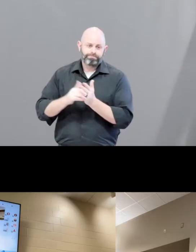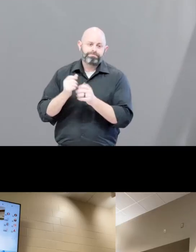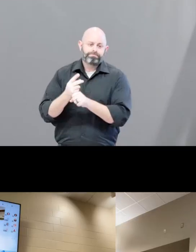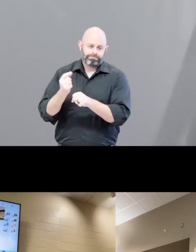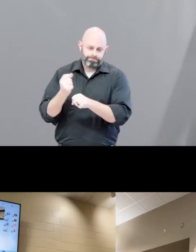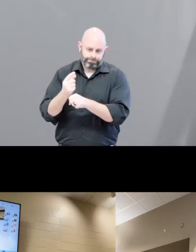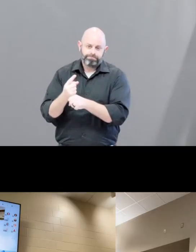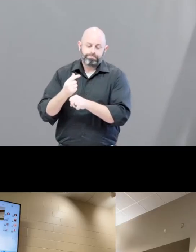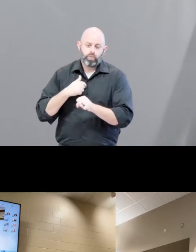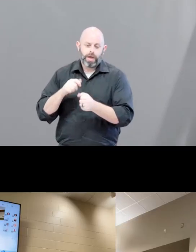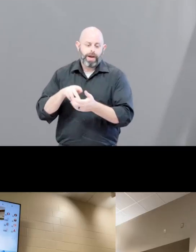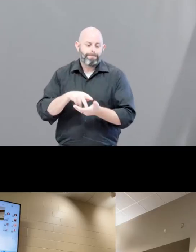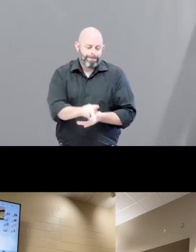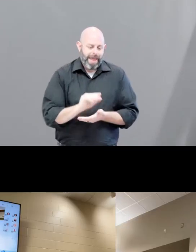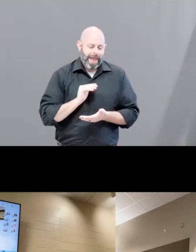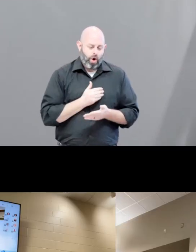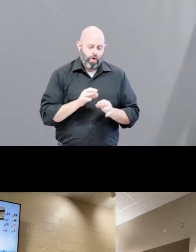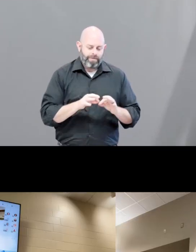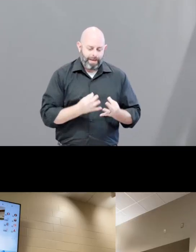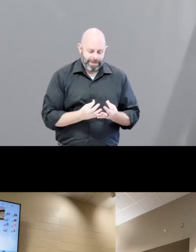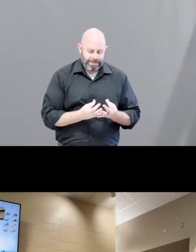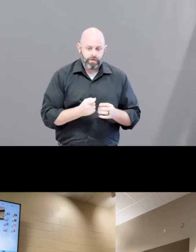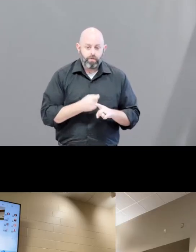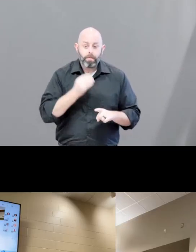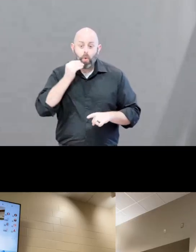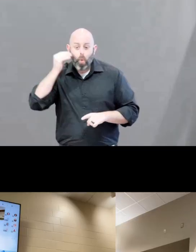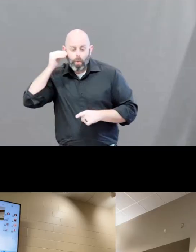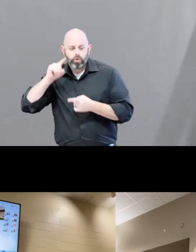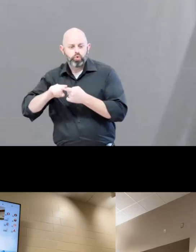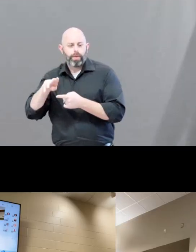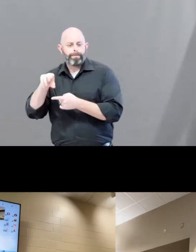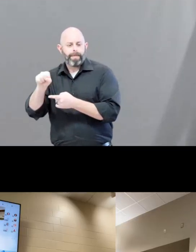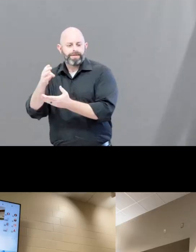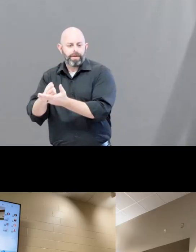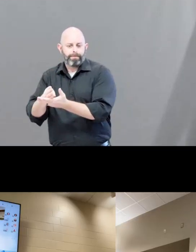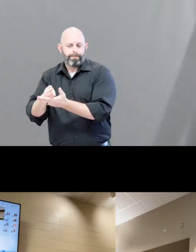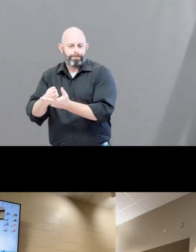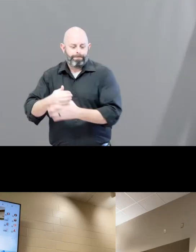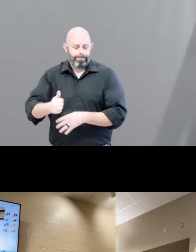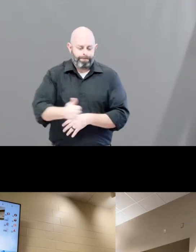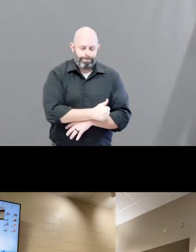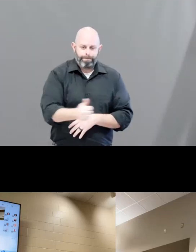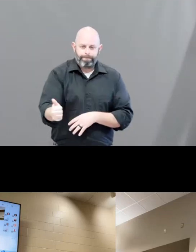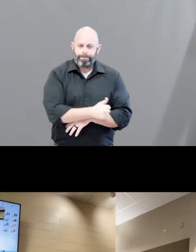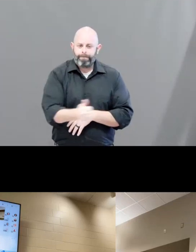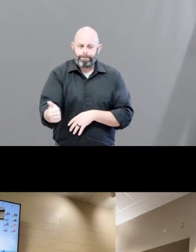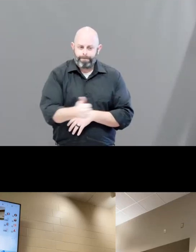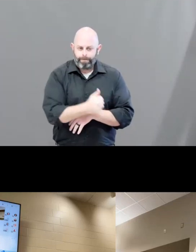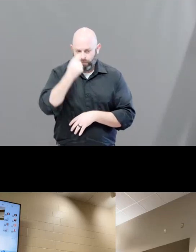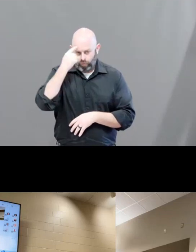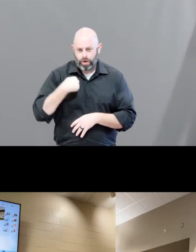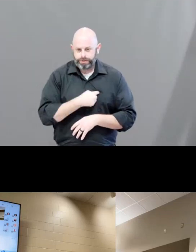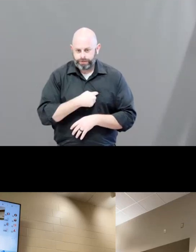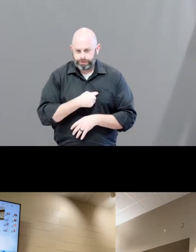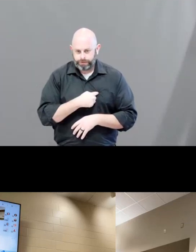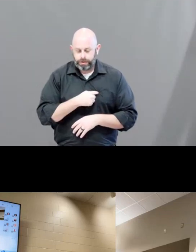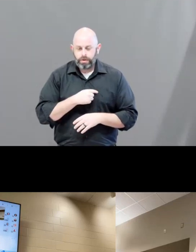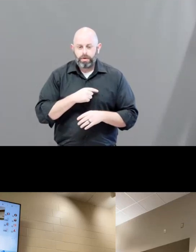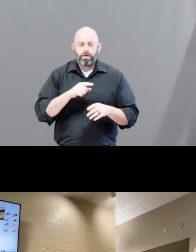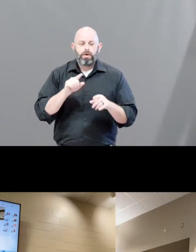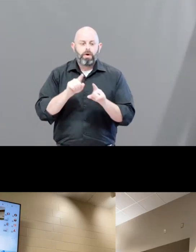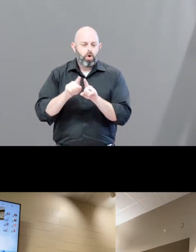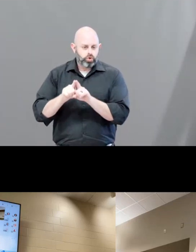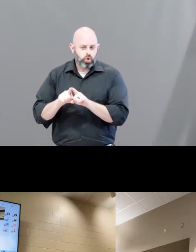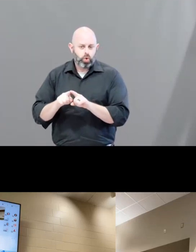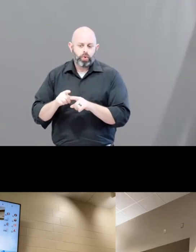can pay our families from home to the bus stops and back, as well as just